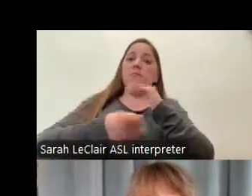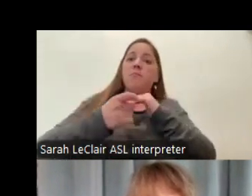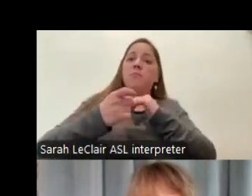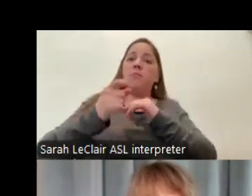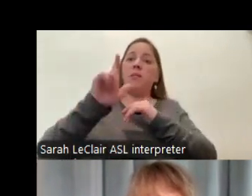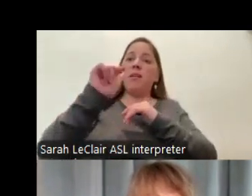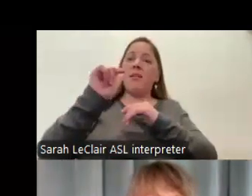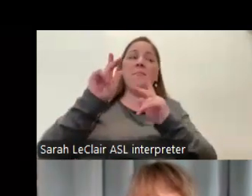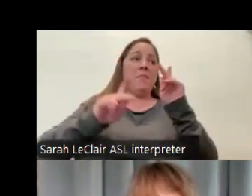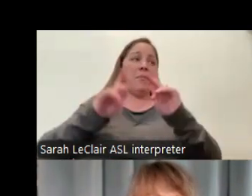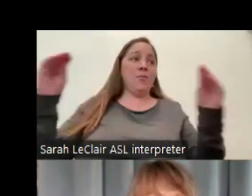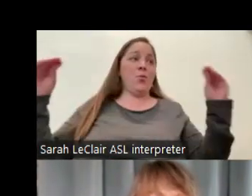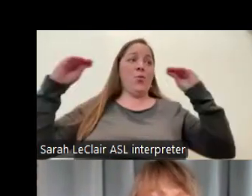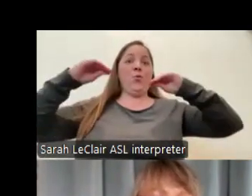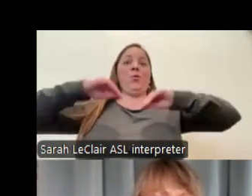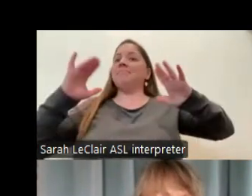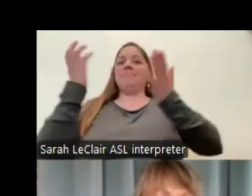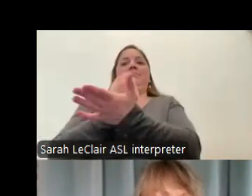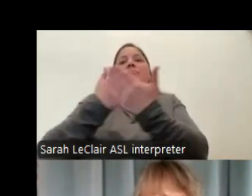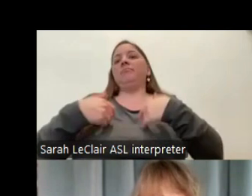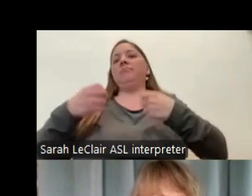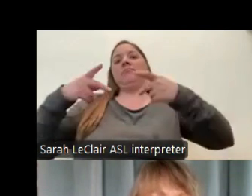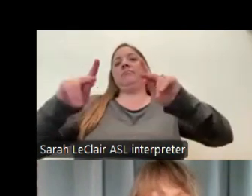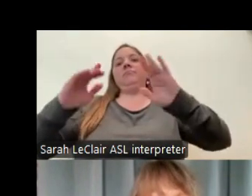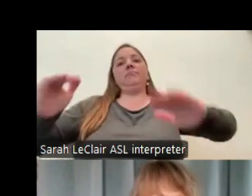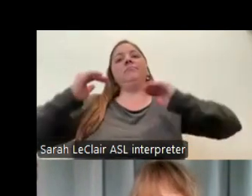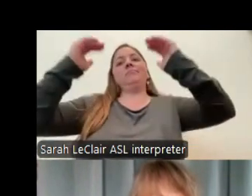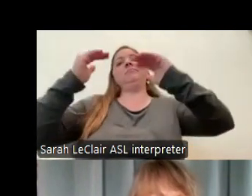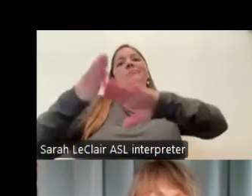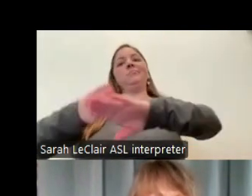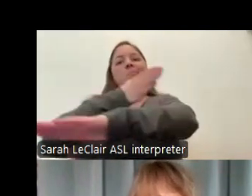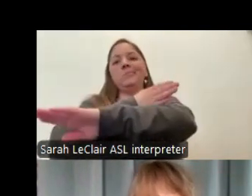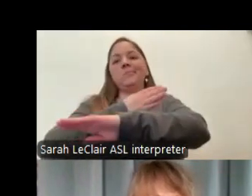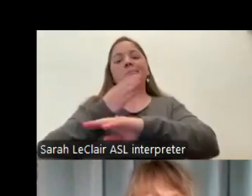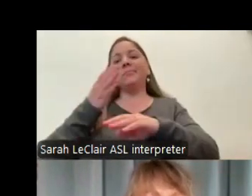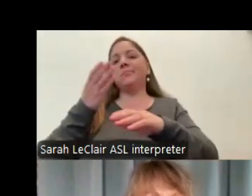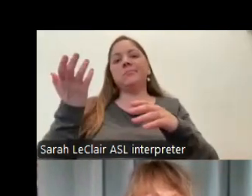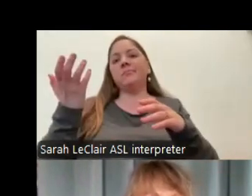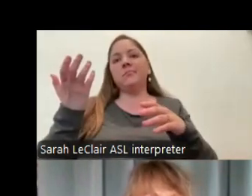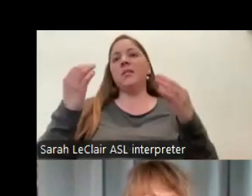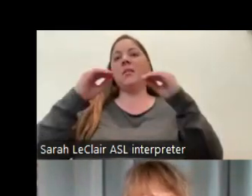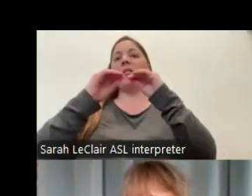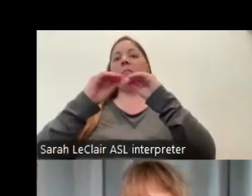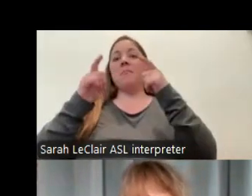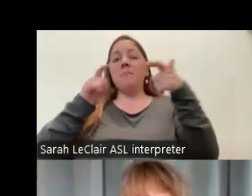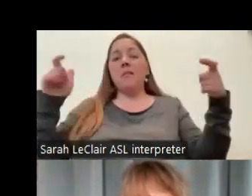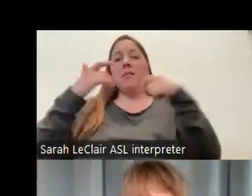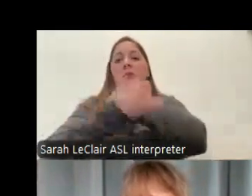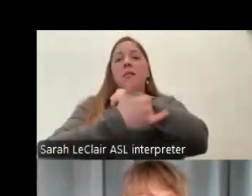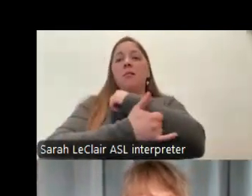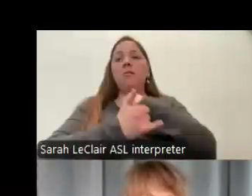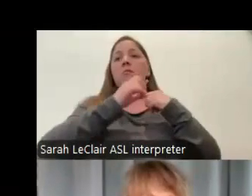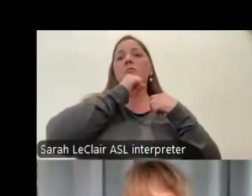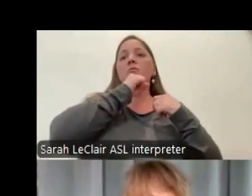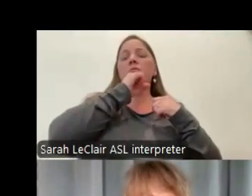shifting out here, and we have the opportunity to take it to the next level and let other people in the bigger counties like LA, Orange, turn